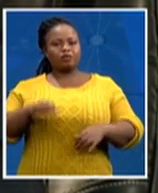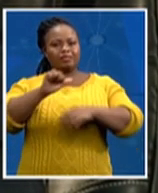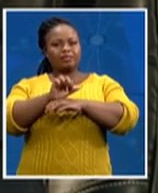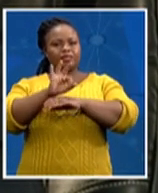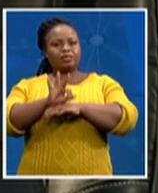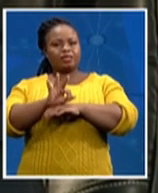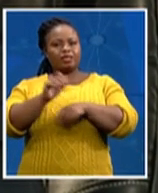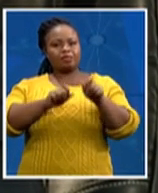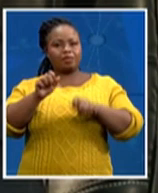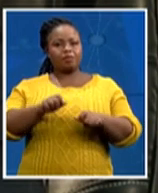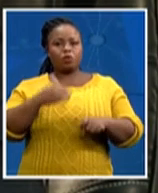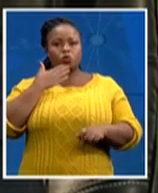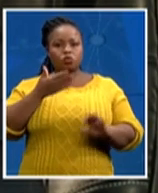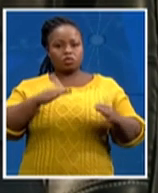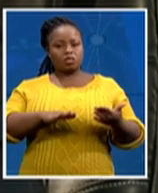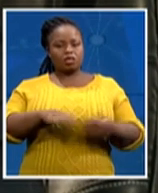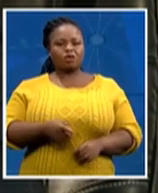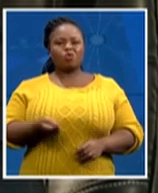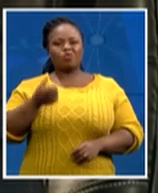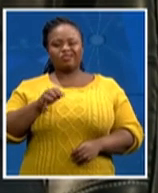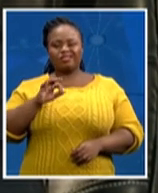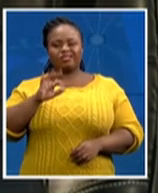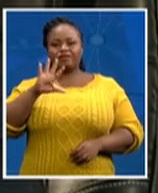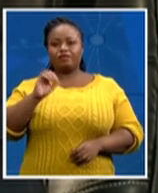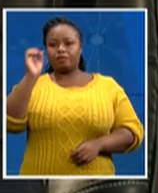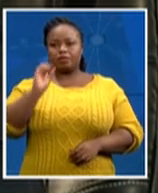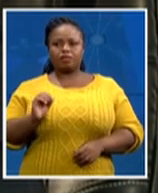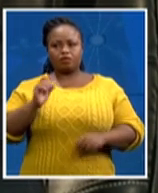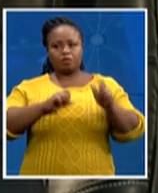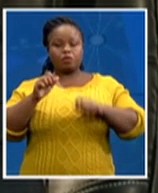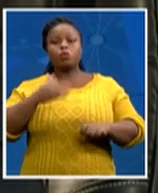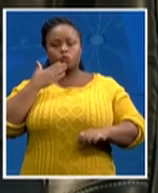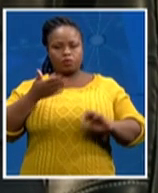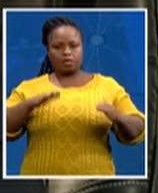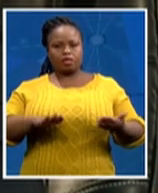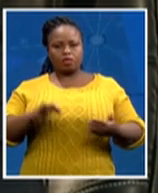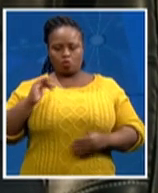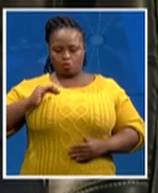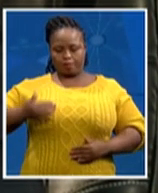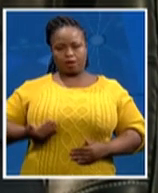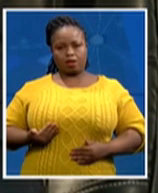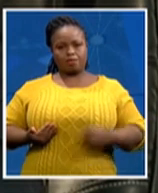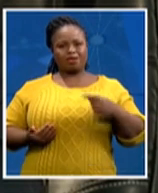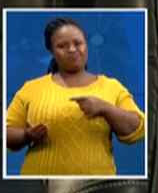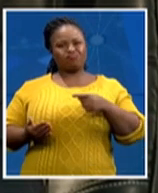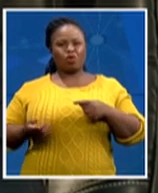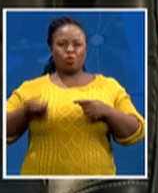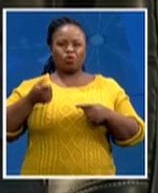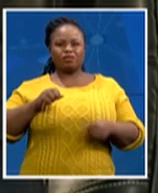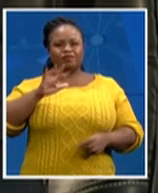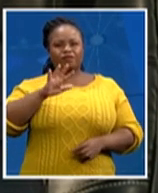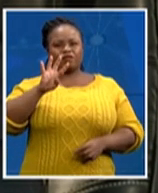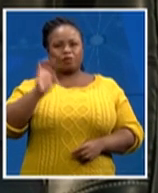the deceased were females, which is about 54%. We